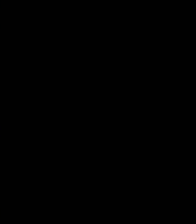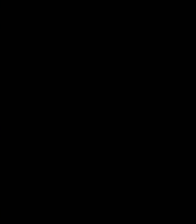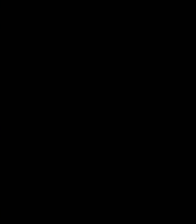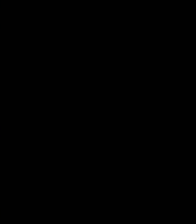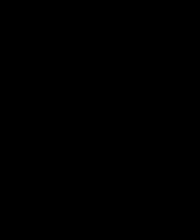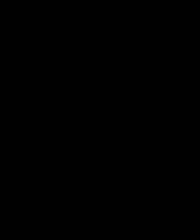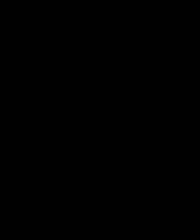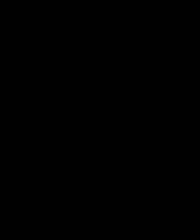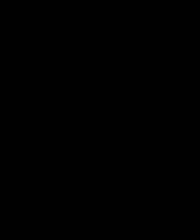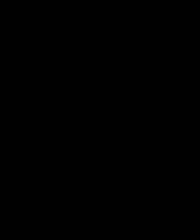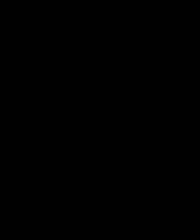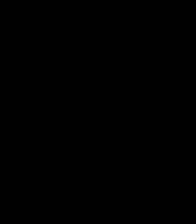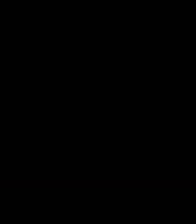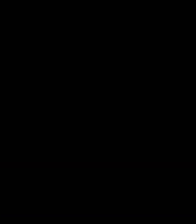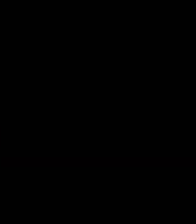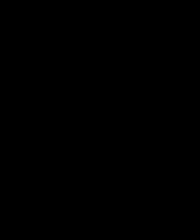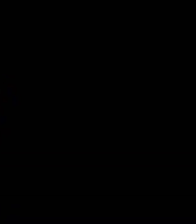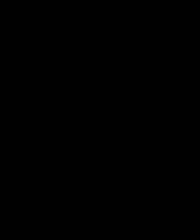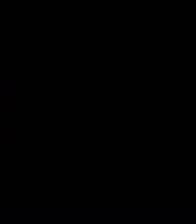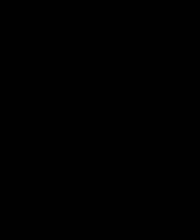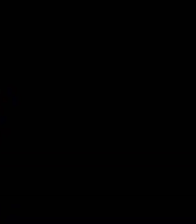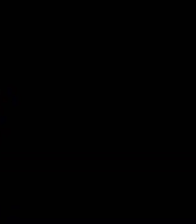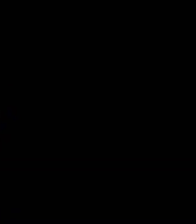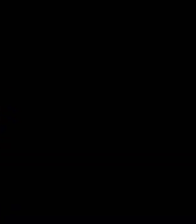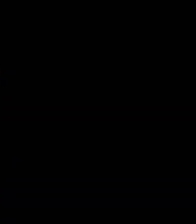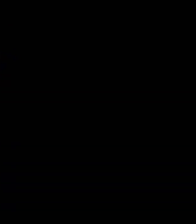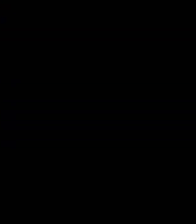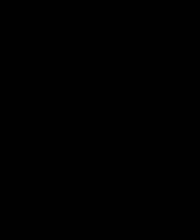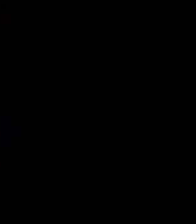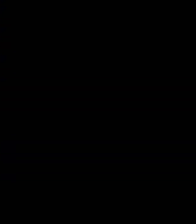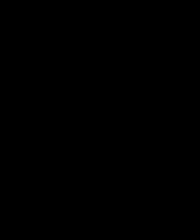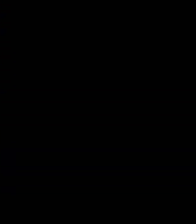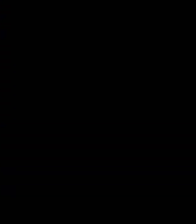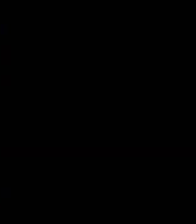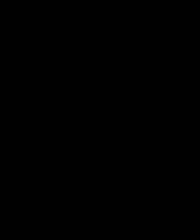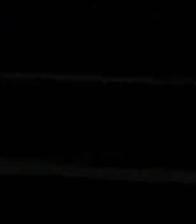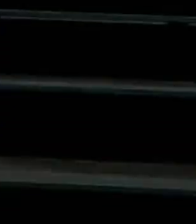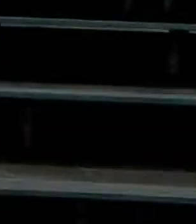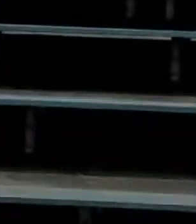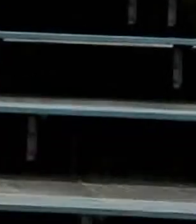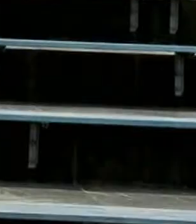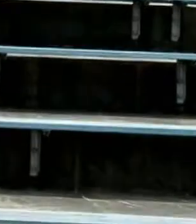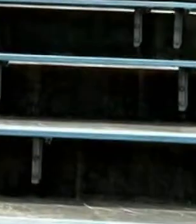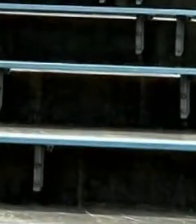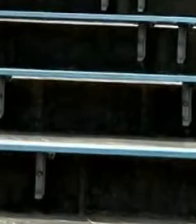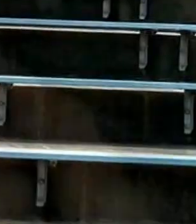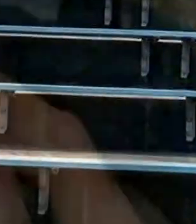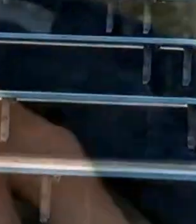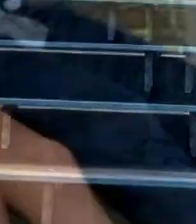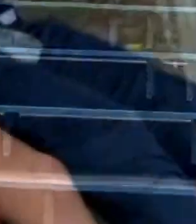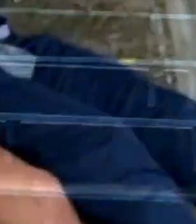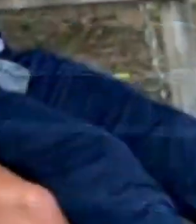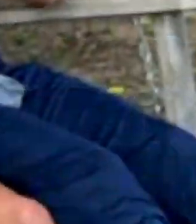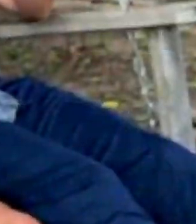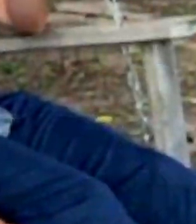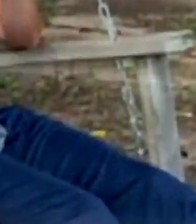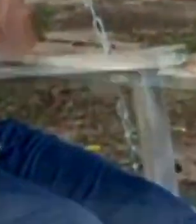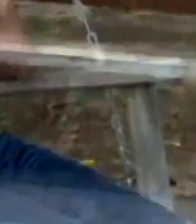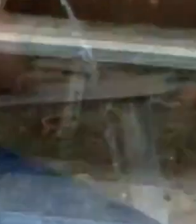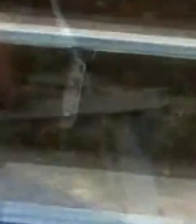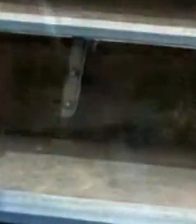follow the leader. Hands up, down, up, down,